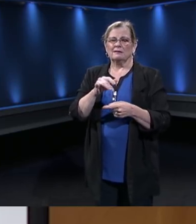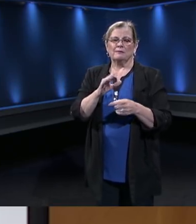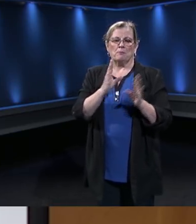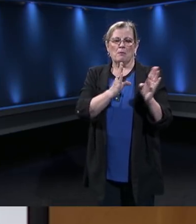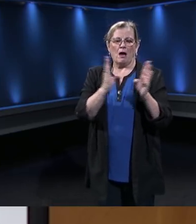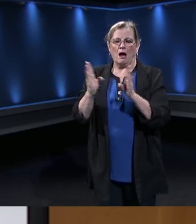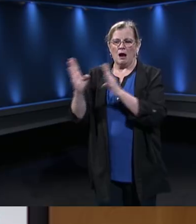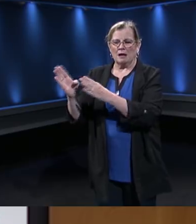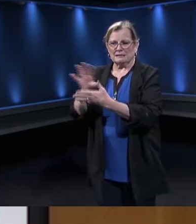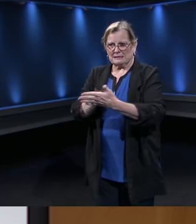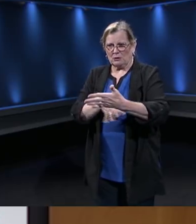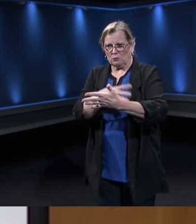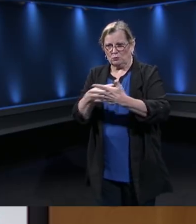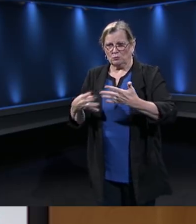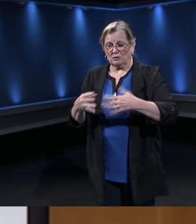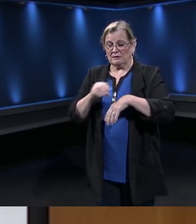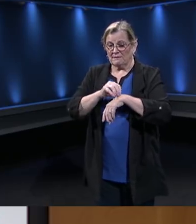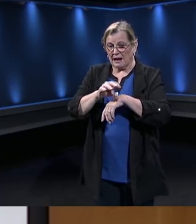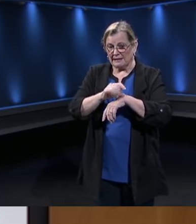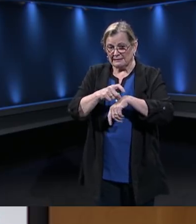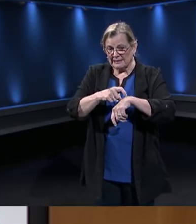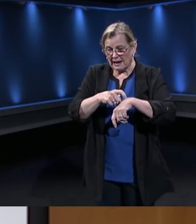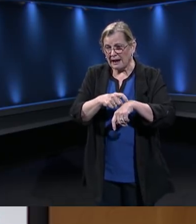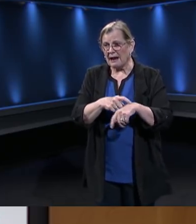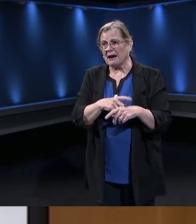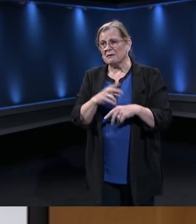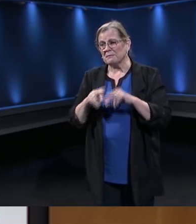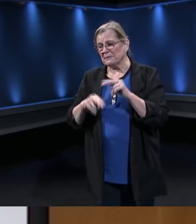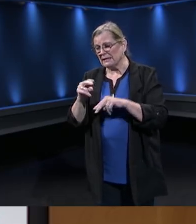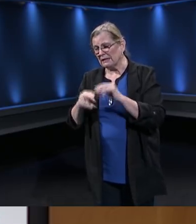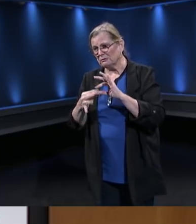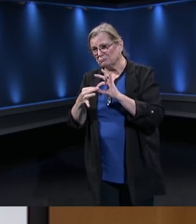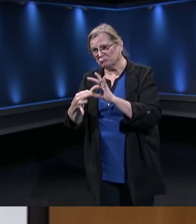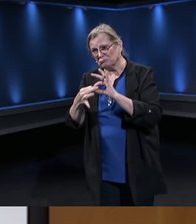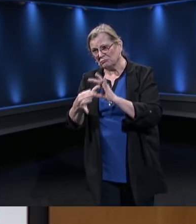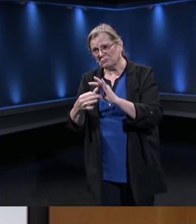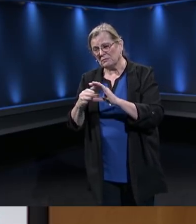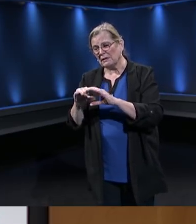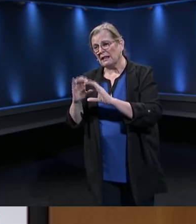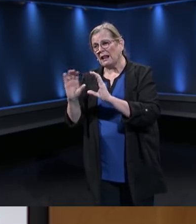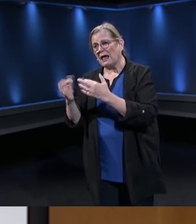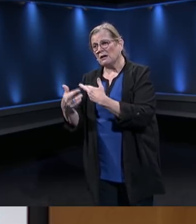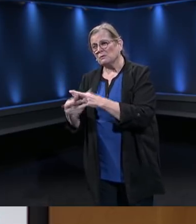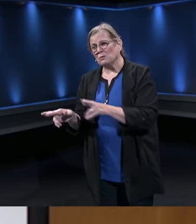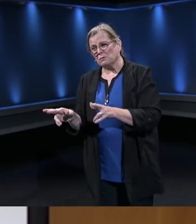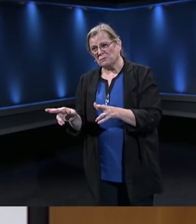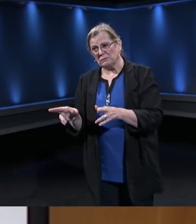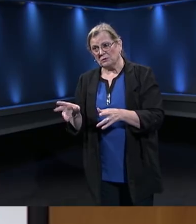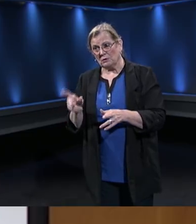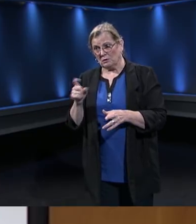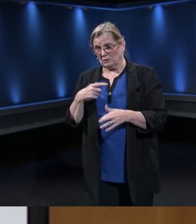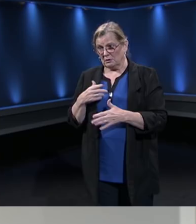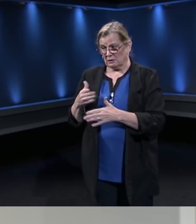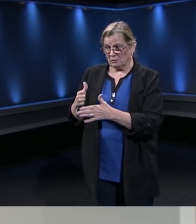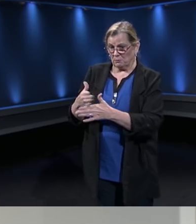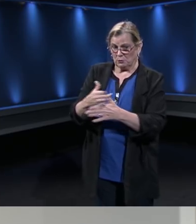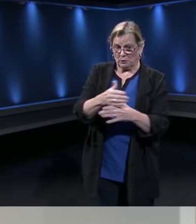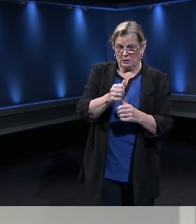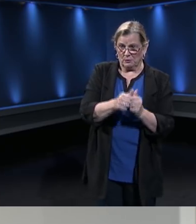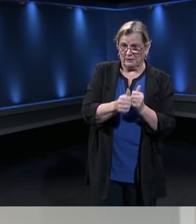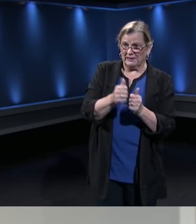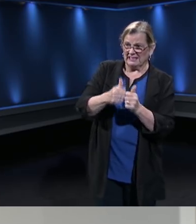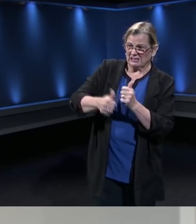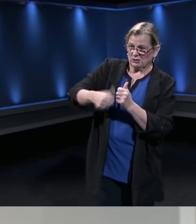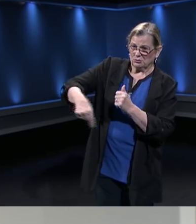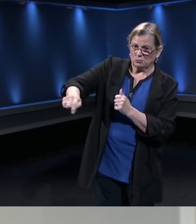to focus on those things, building relationships within the classroom, but also between the staff and students. You know, Bethany, I want you to know, and I want all